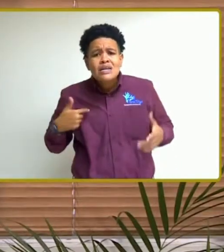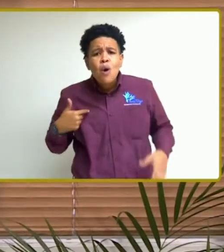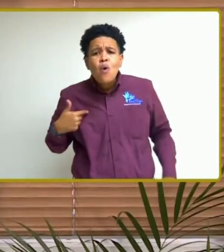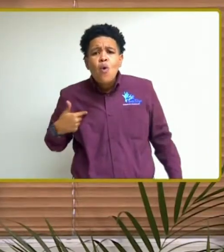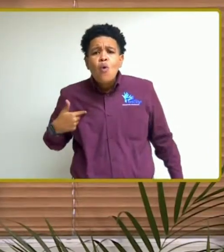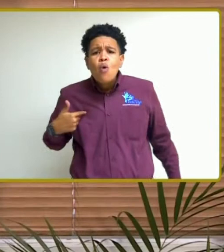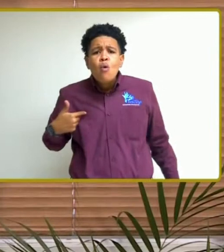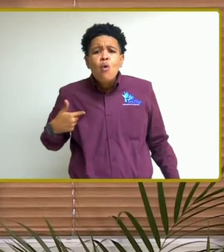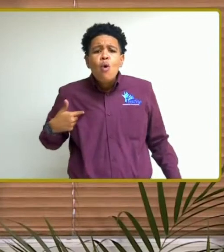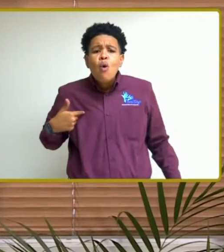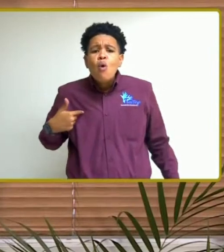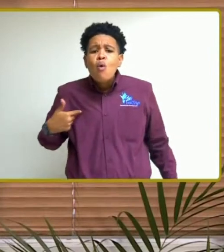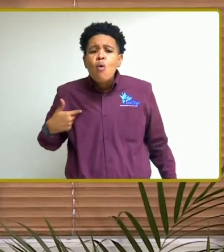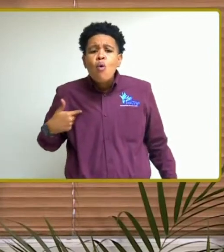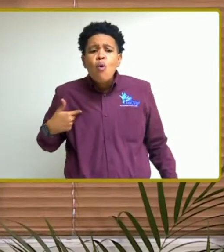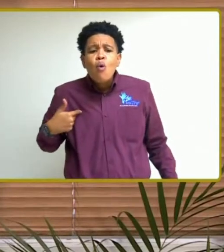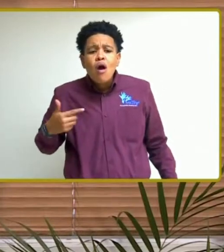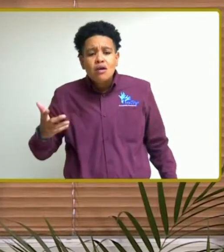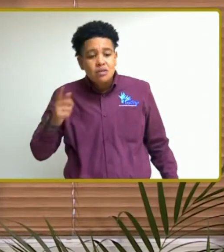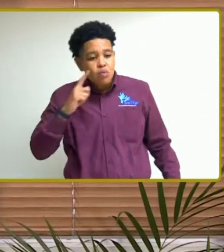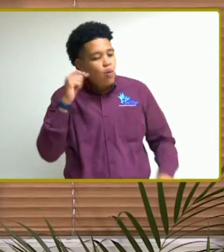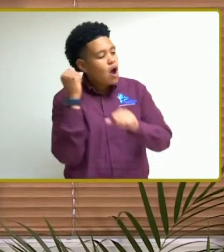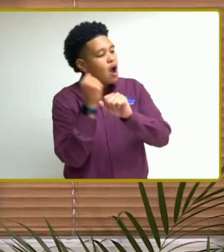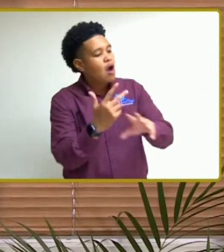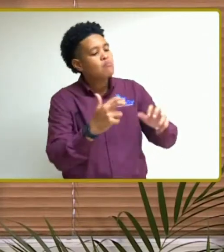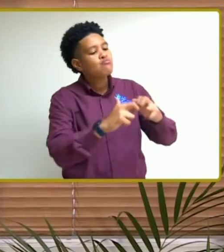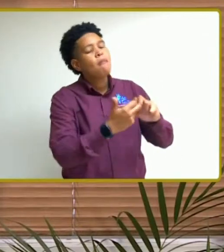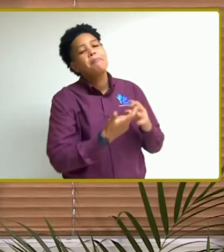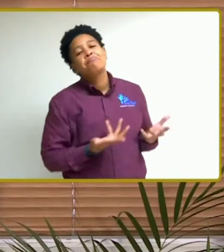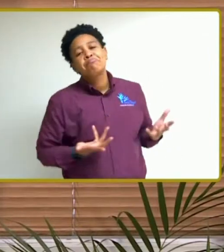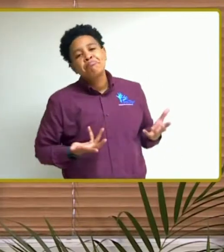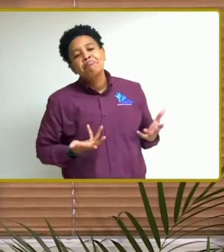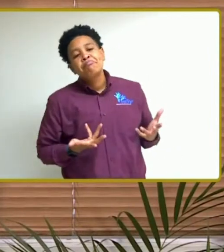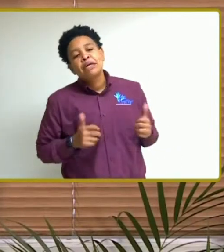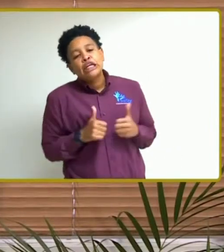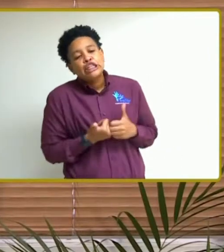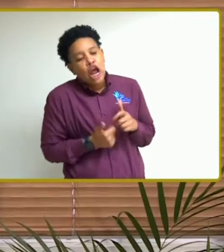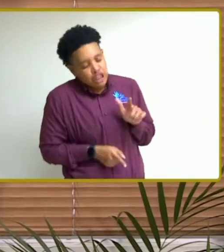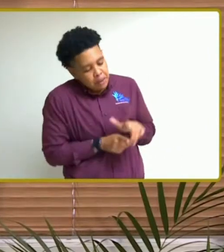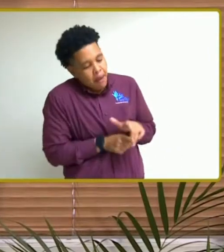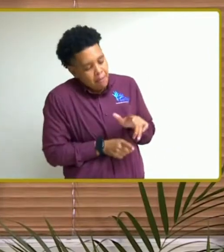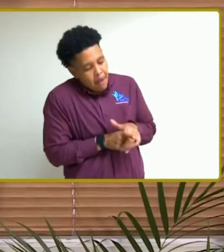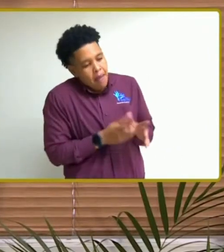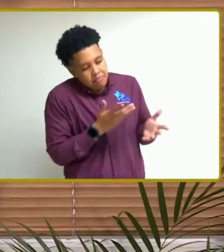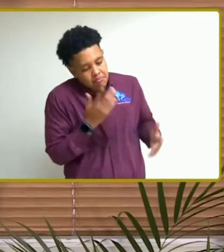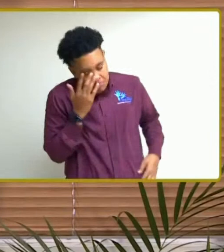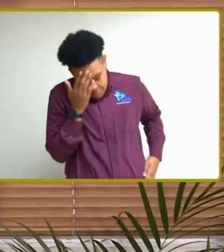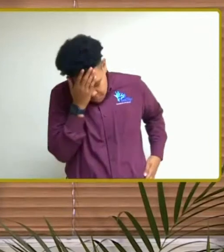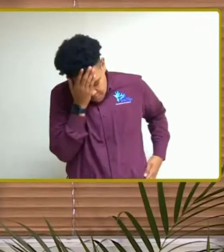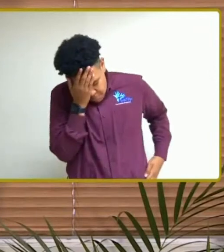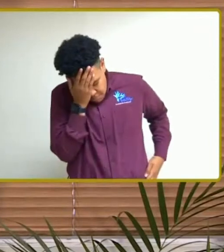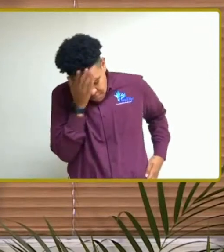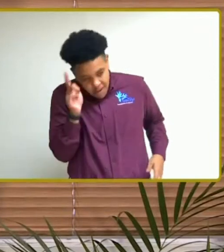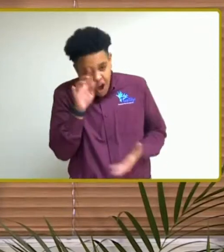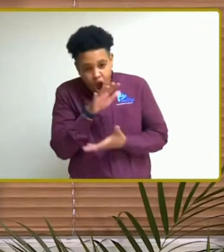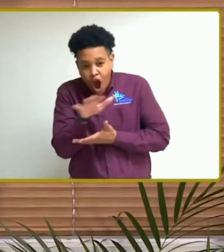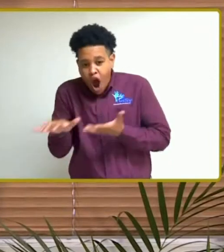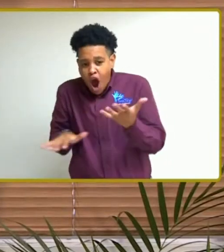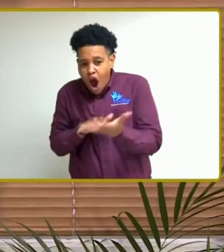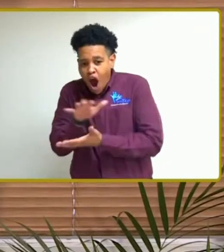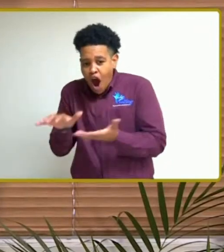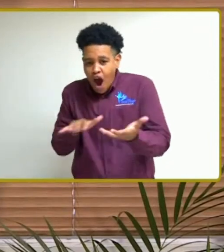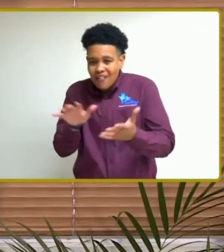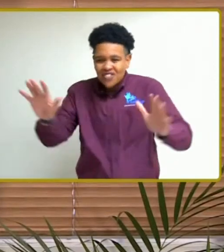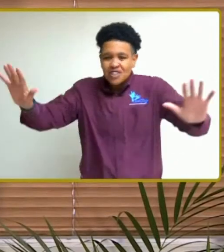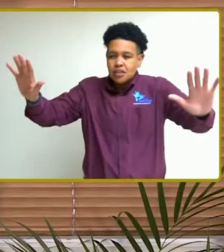vaccinated, but it does create some amount of challenges, in some instances even confusion,